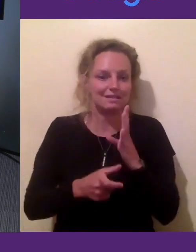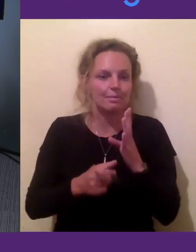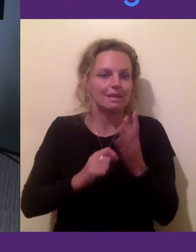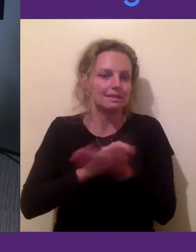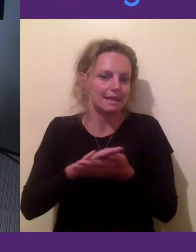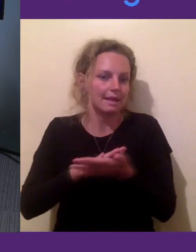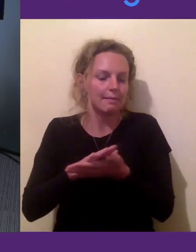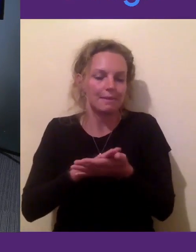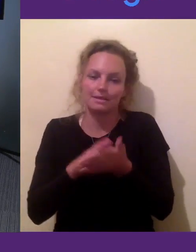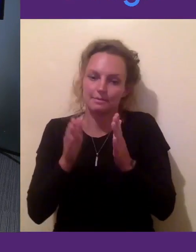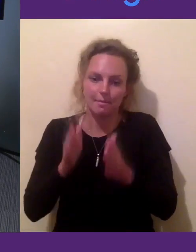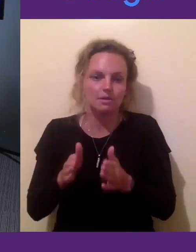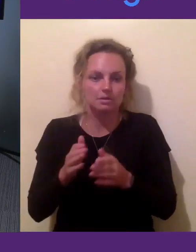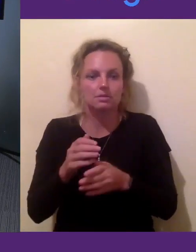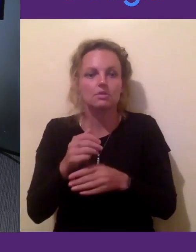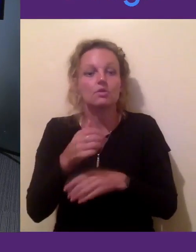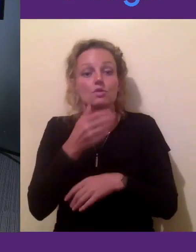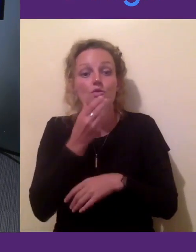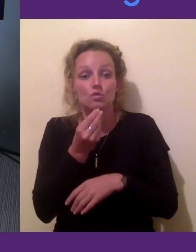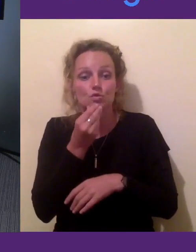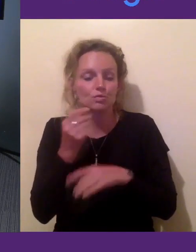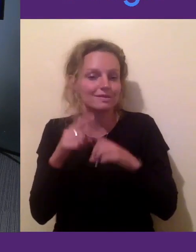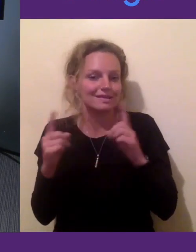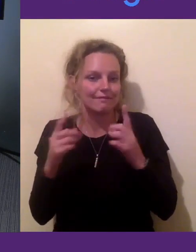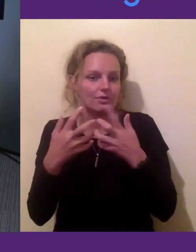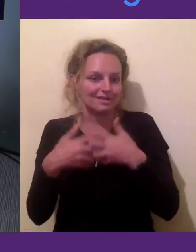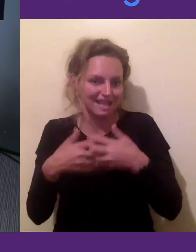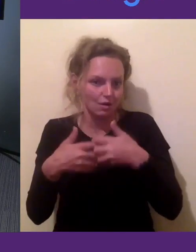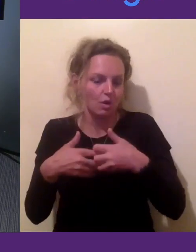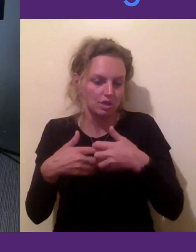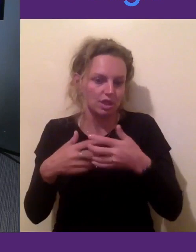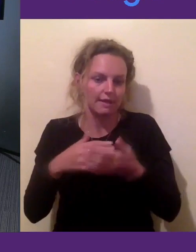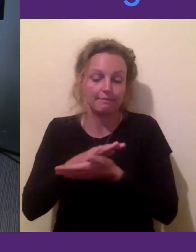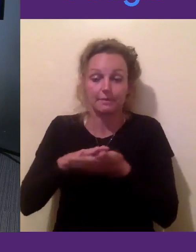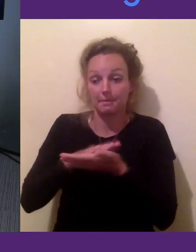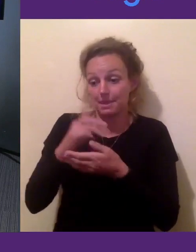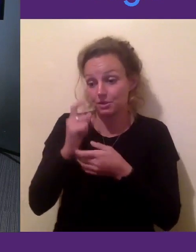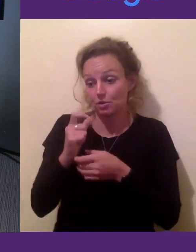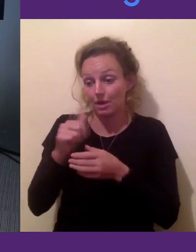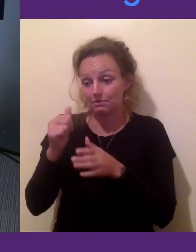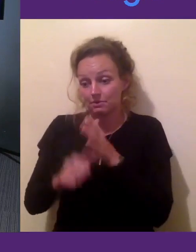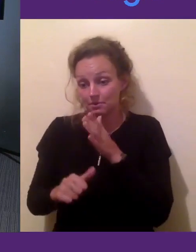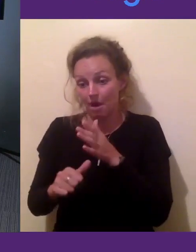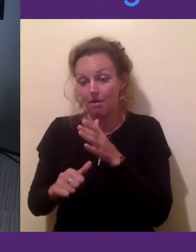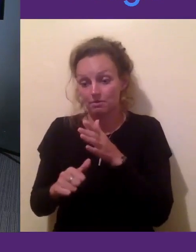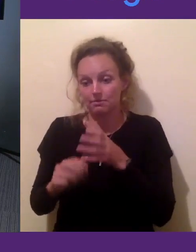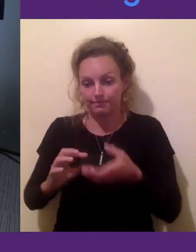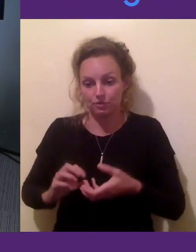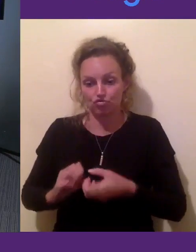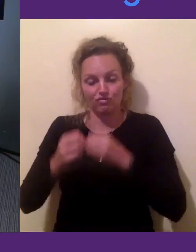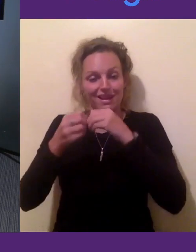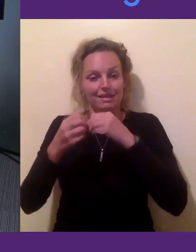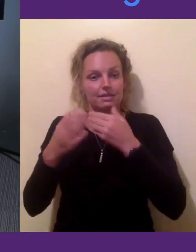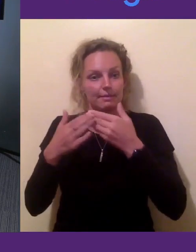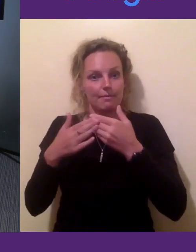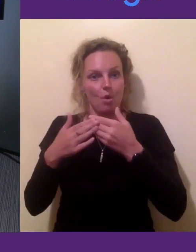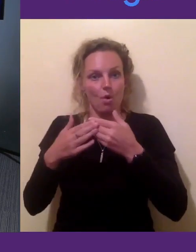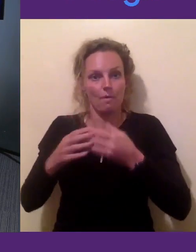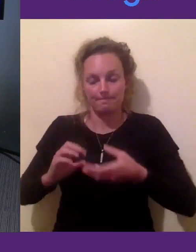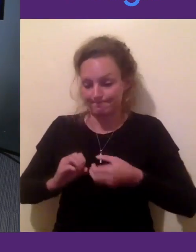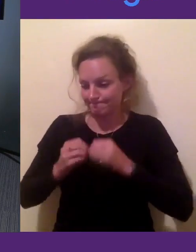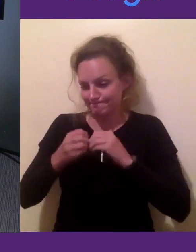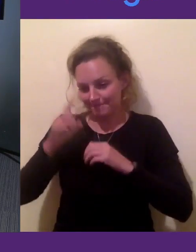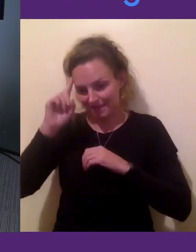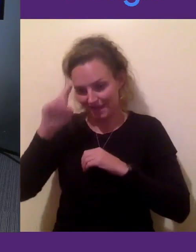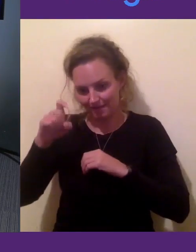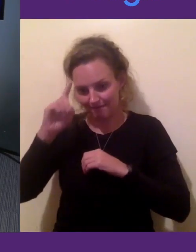and then you will be able to create more innovations. And that way you can support it. I create a proto persona with a car, because